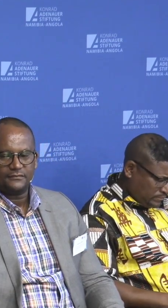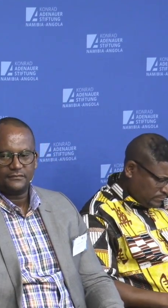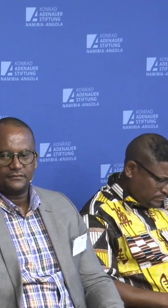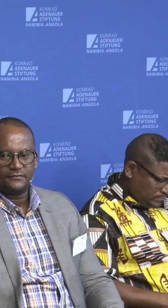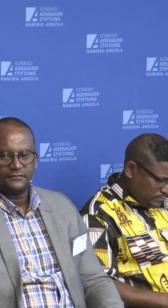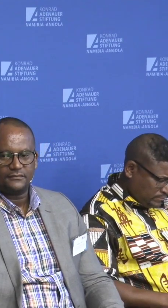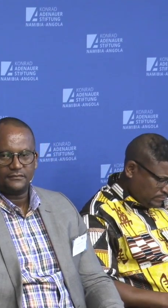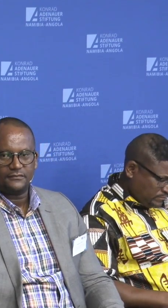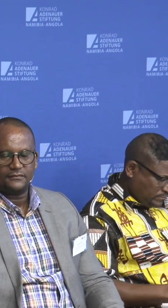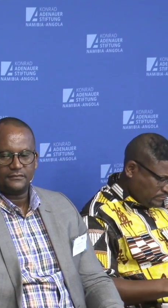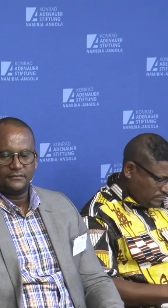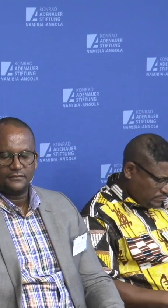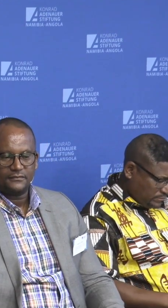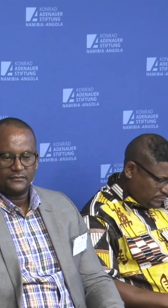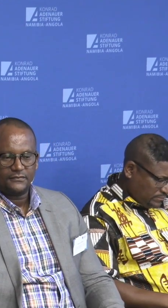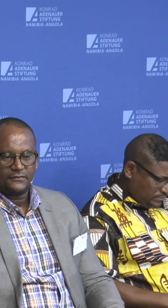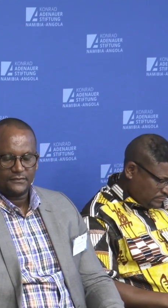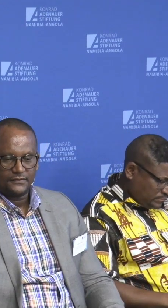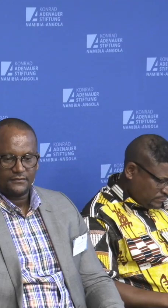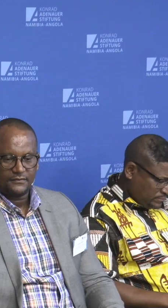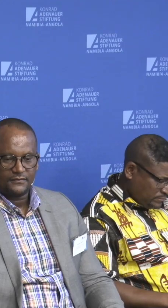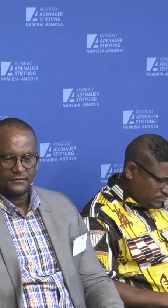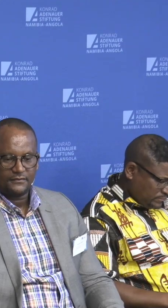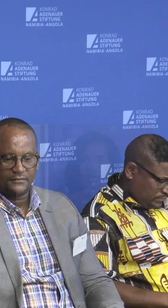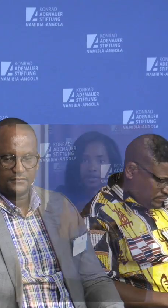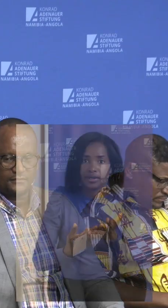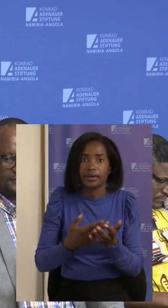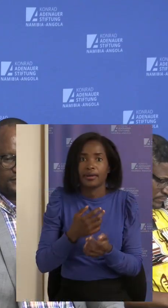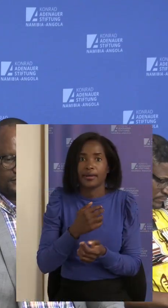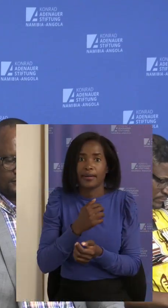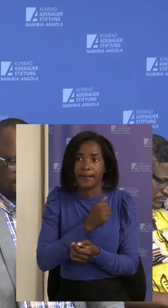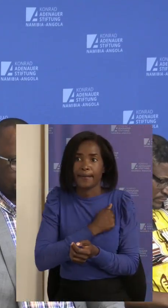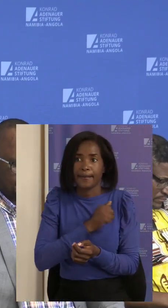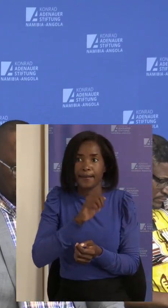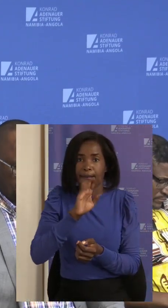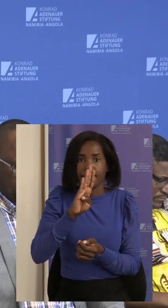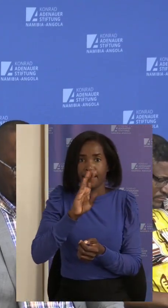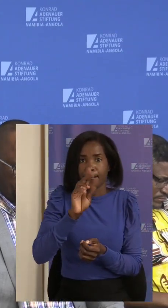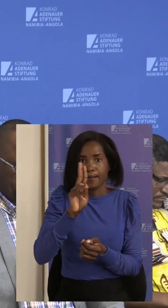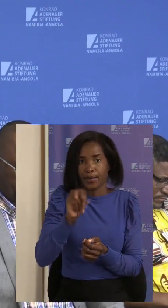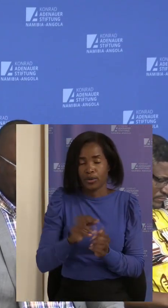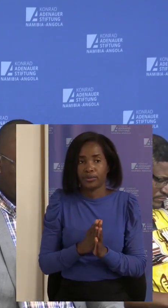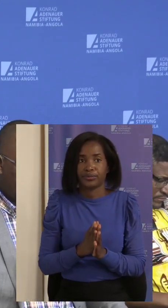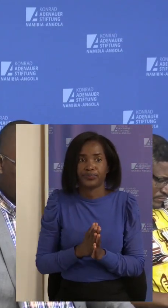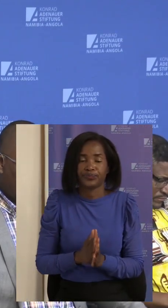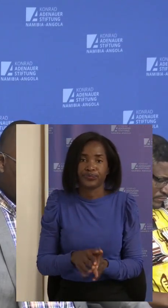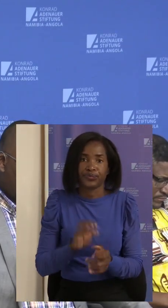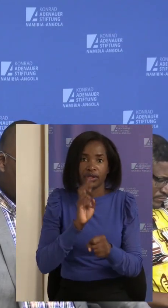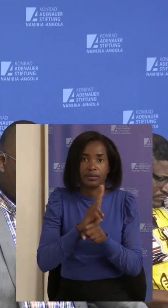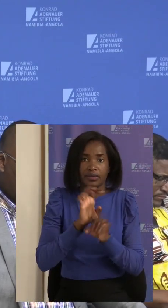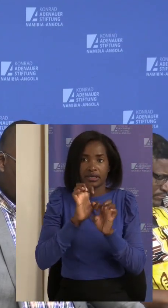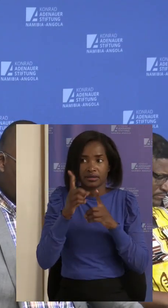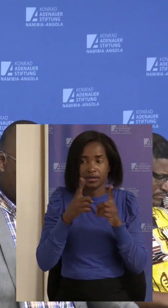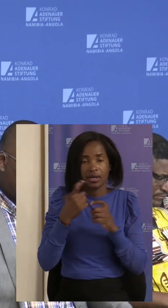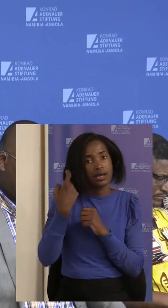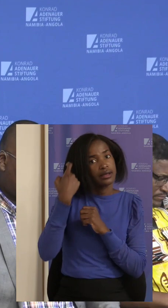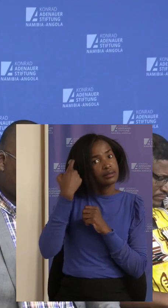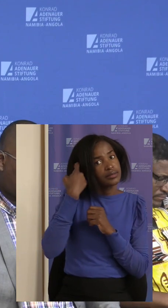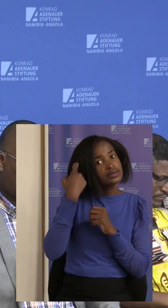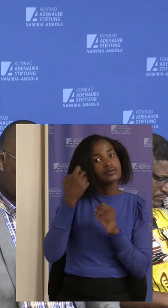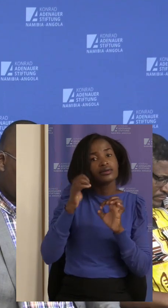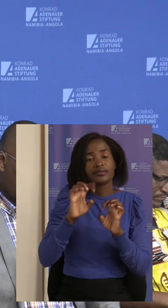of Education, Arts and Culture, represented by Ms. Eda Bone, Deputy Executive Director at the Ministry